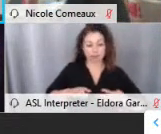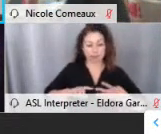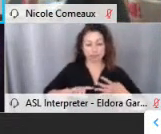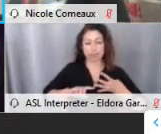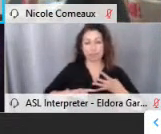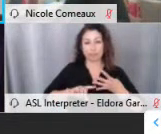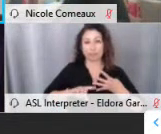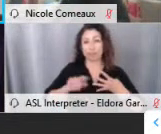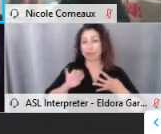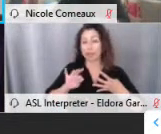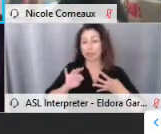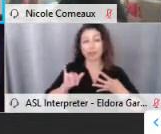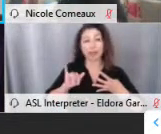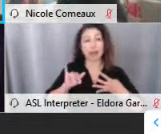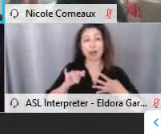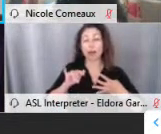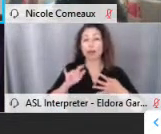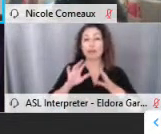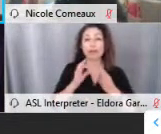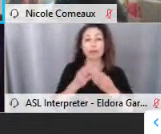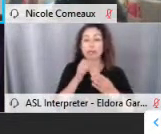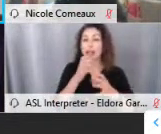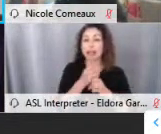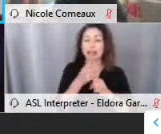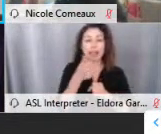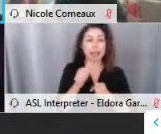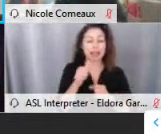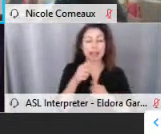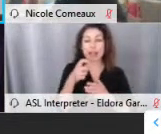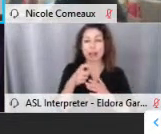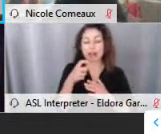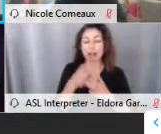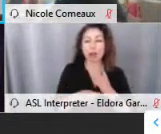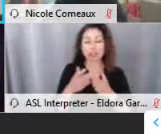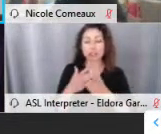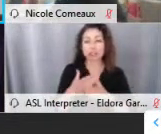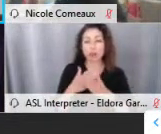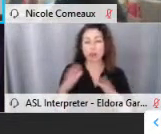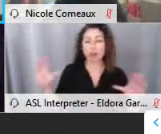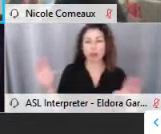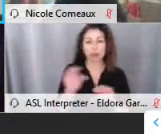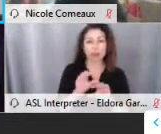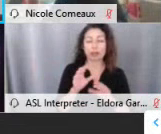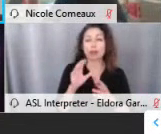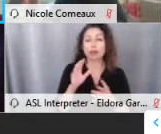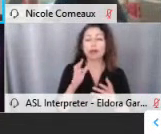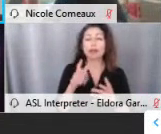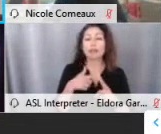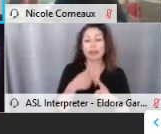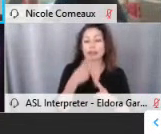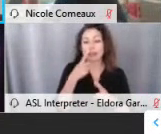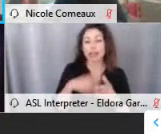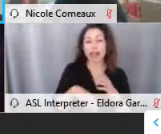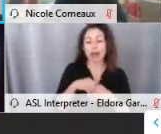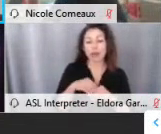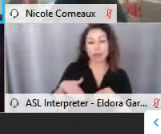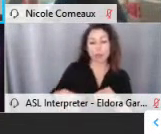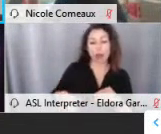a family's not getting any cost sharing reductions at all, they could see an out-of-pocket maximum of